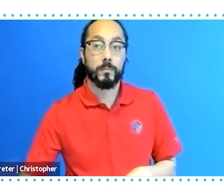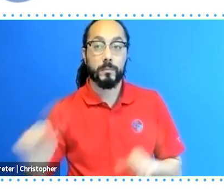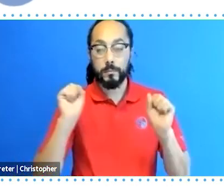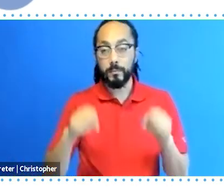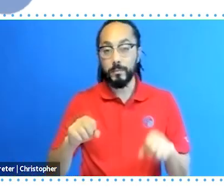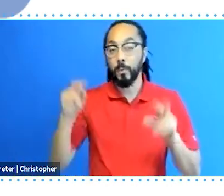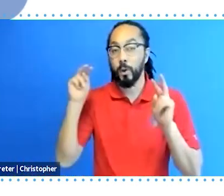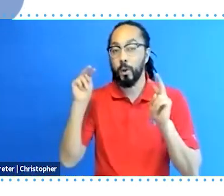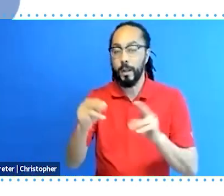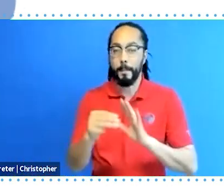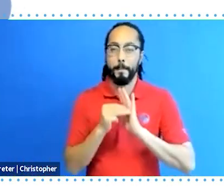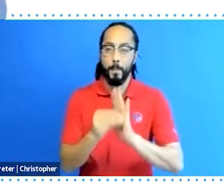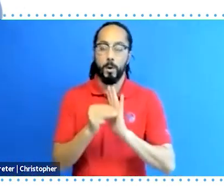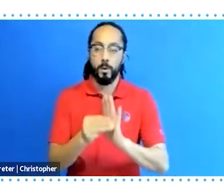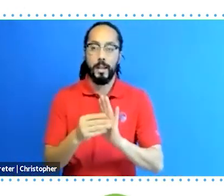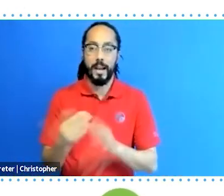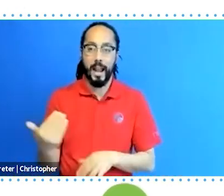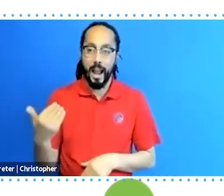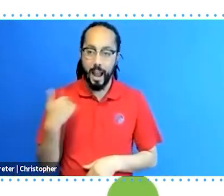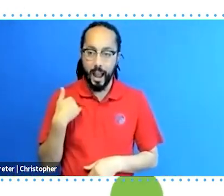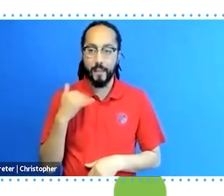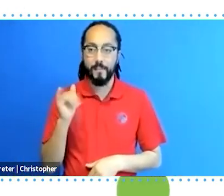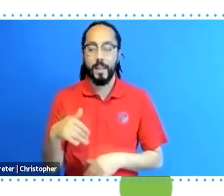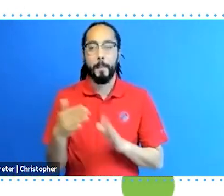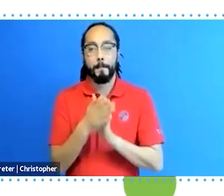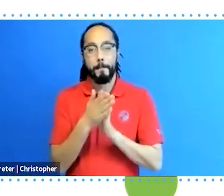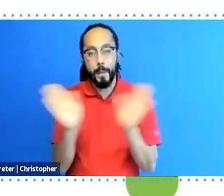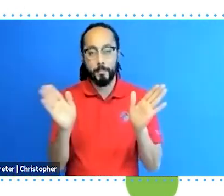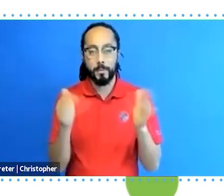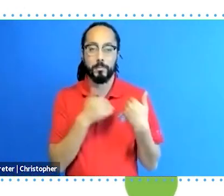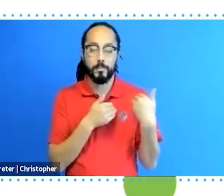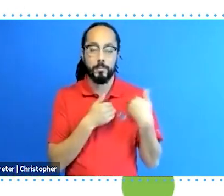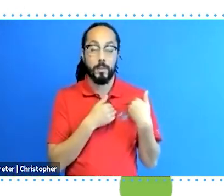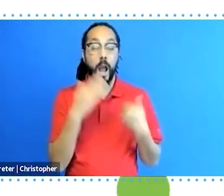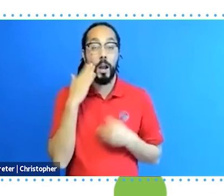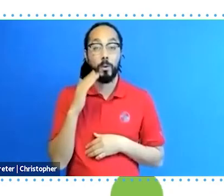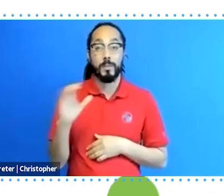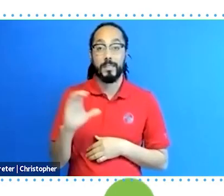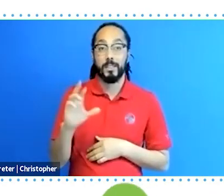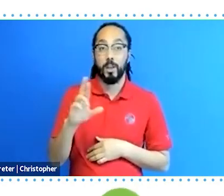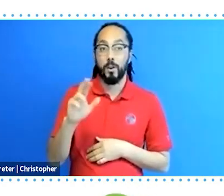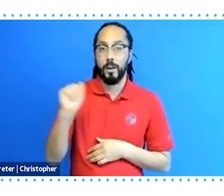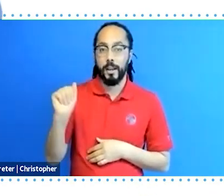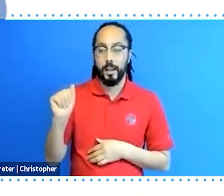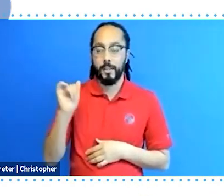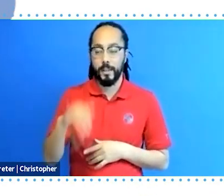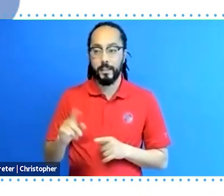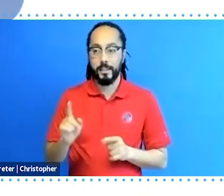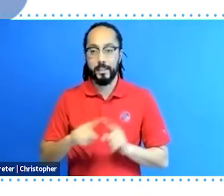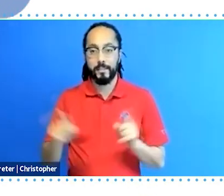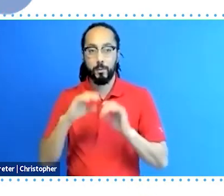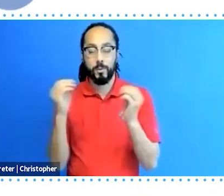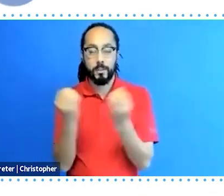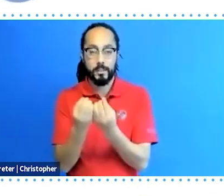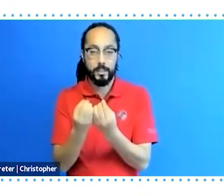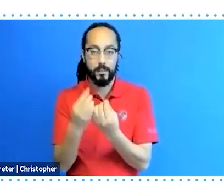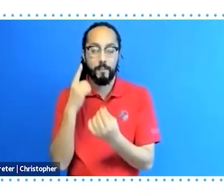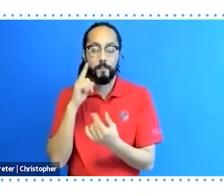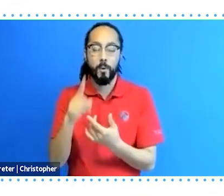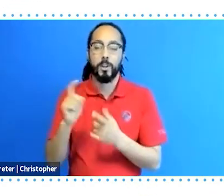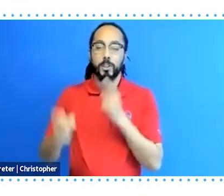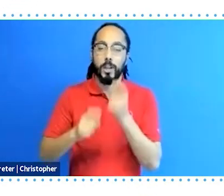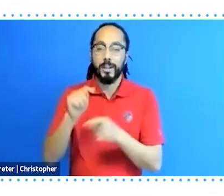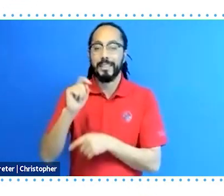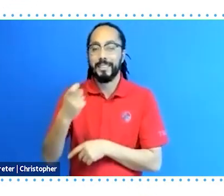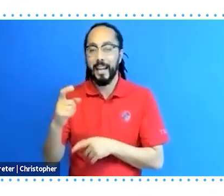does have that level of public accountability? And I know CRA is a whole different conversation about charitable tax receipts, et cetera. But